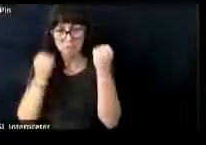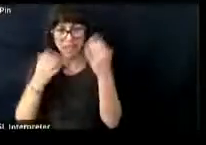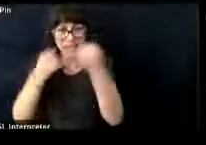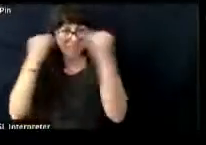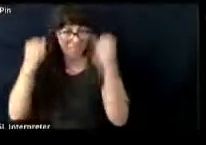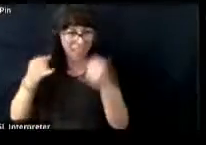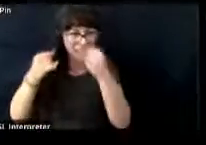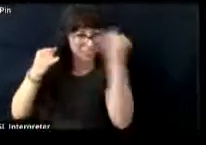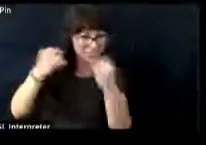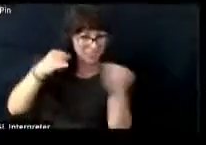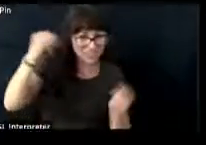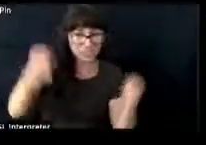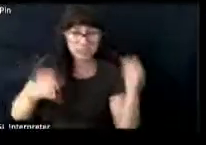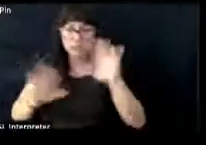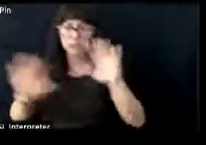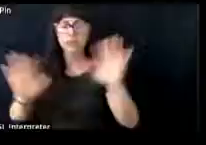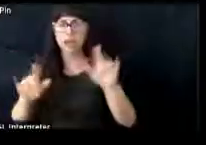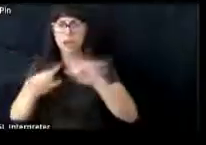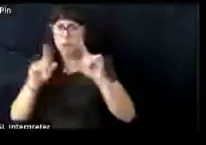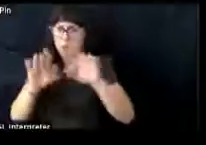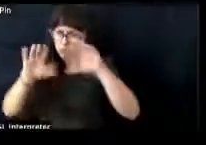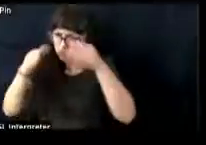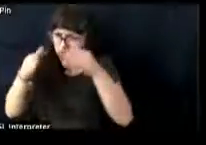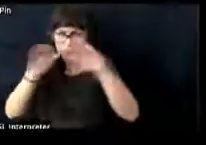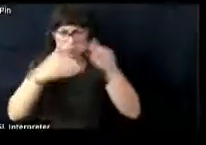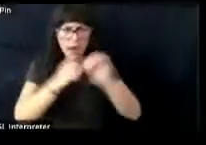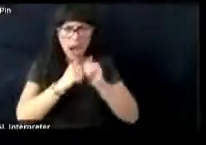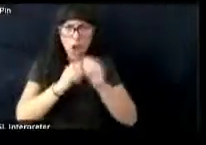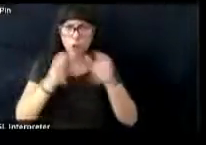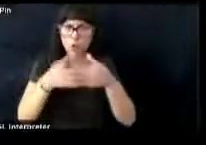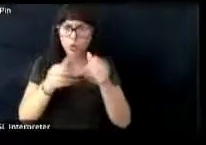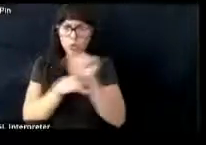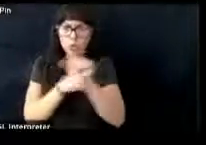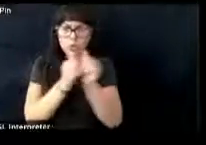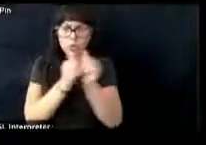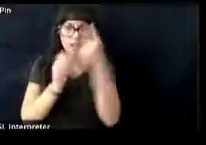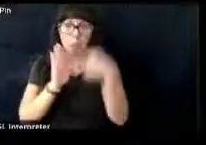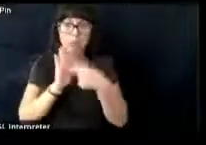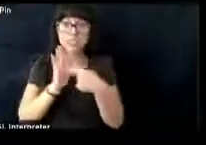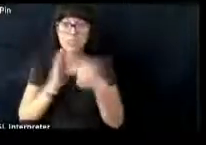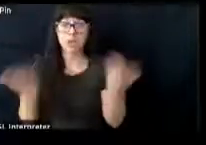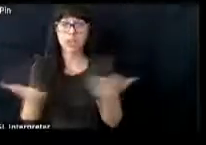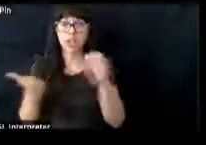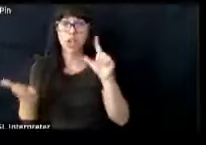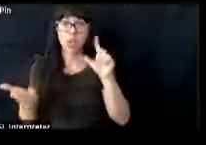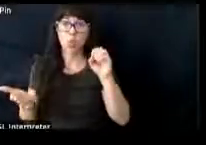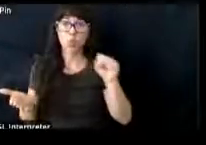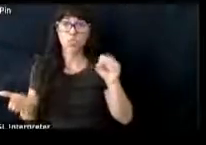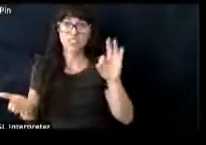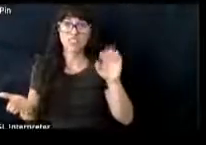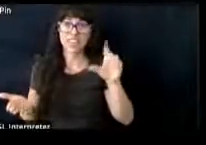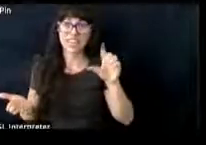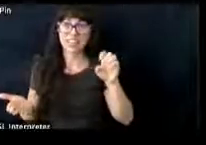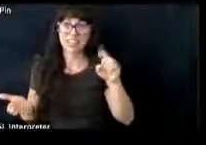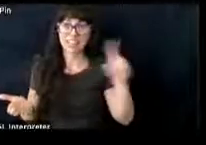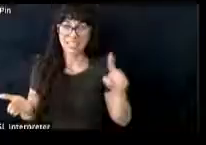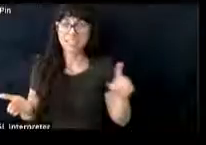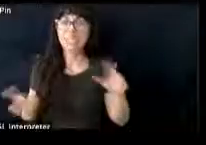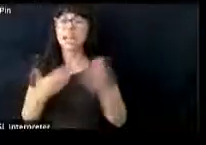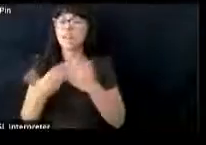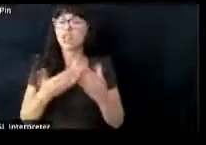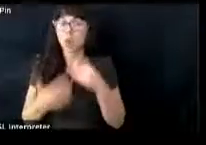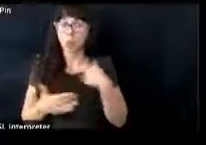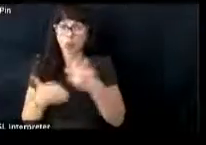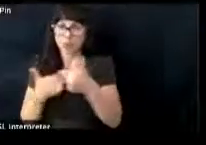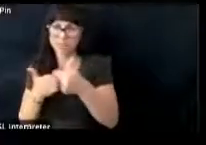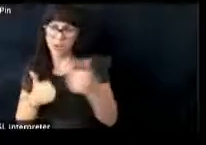look at how these groups work together. For instance, here in Los Feliz, while we are near the borders of other